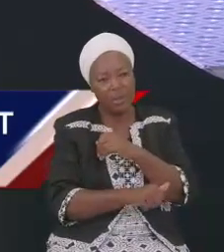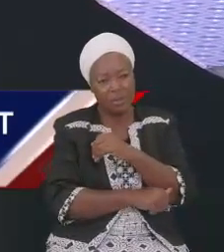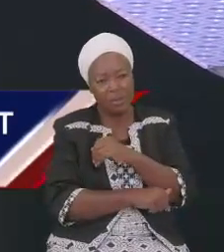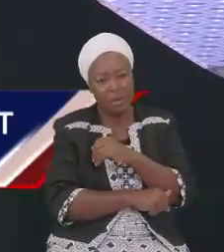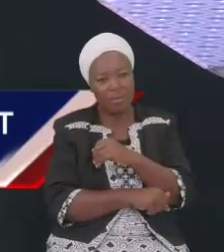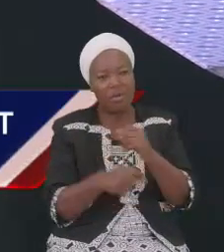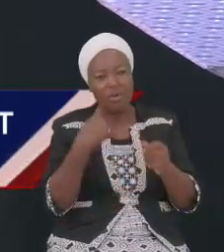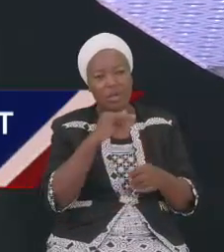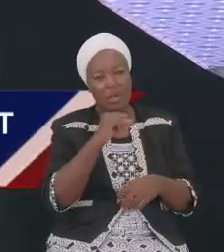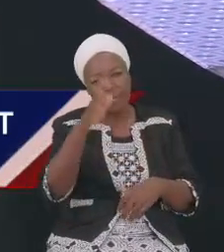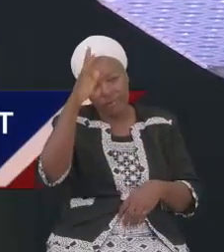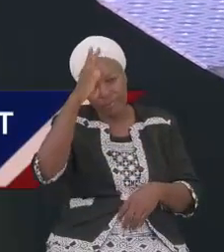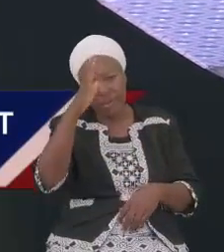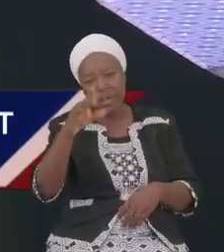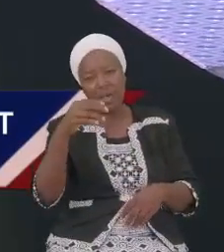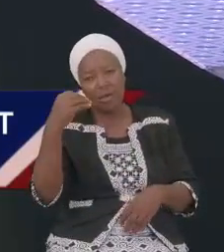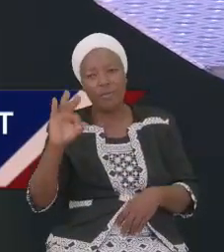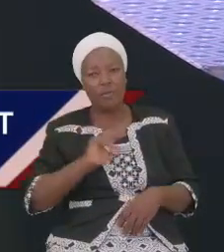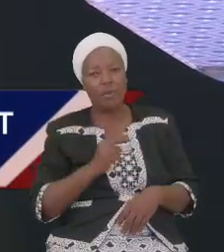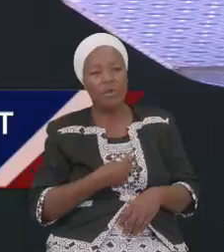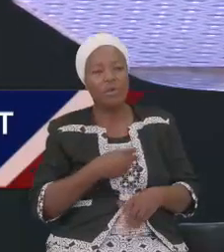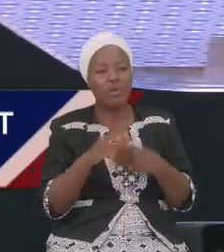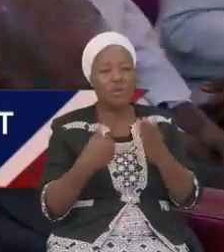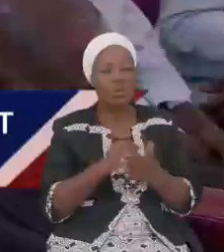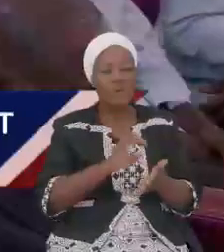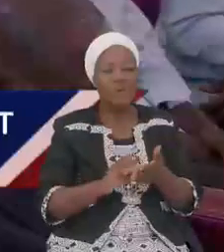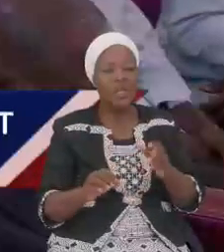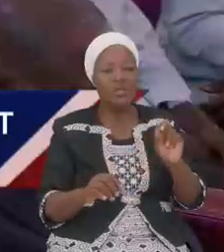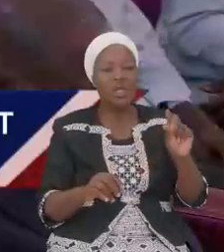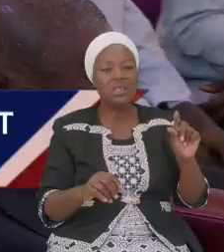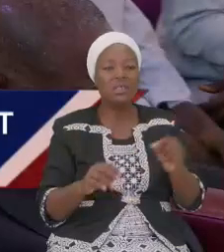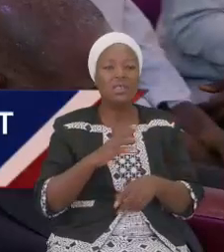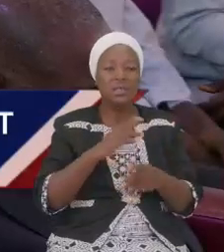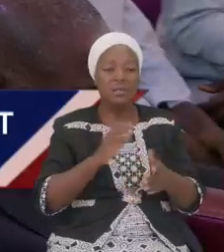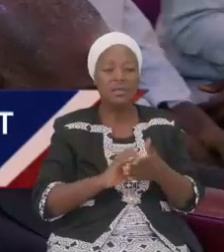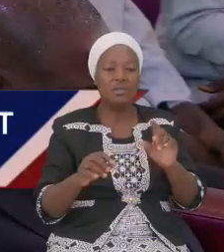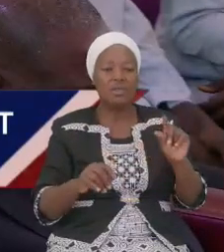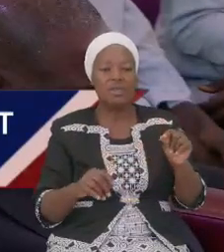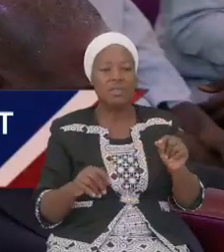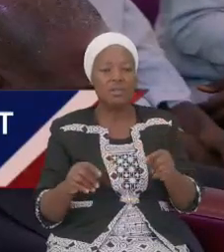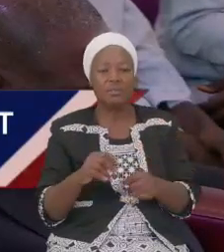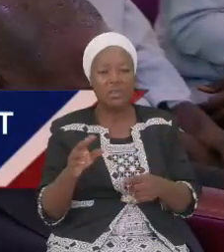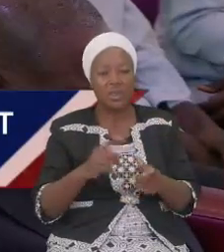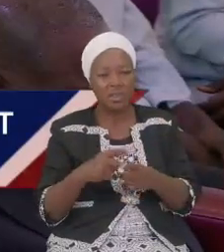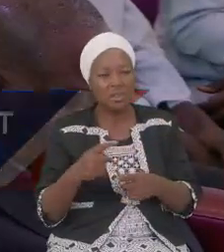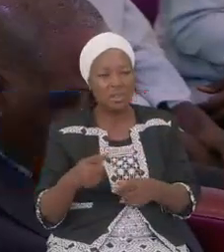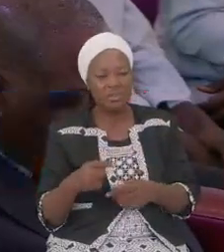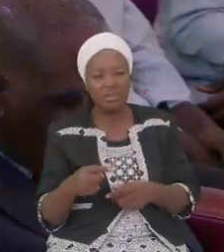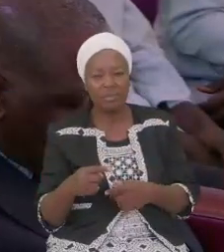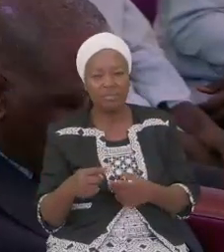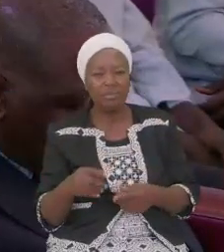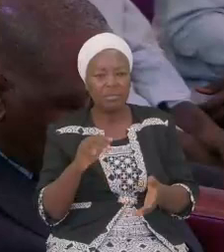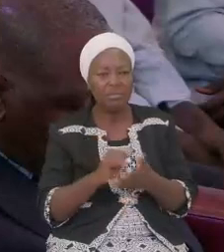of us. Look at verse 20 there. In verse 20 it says, and he staggered not at the promise